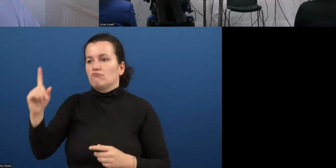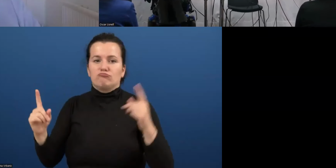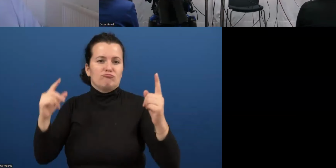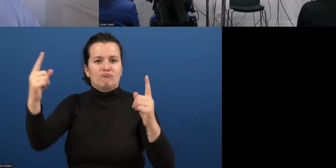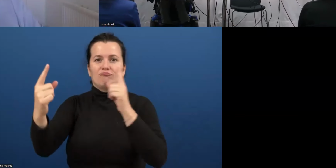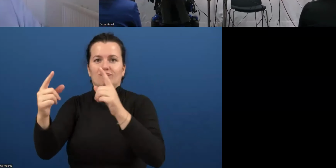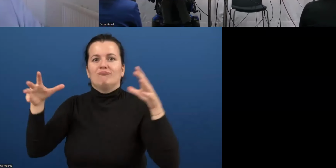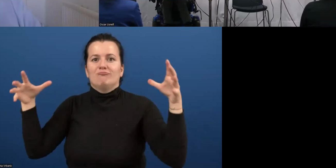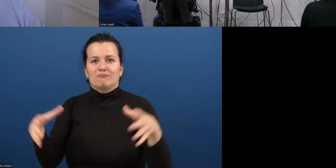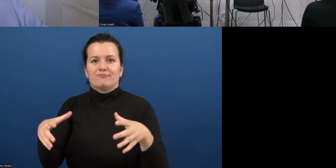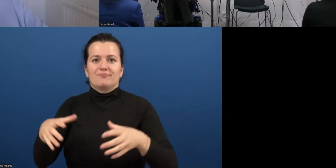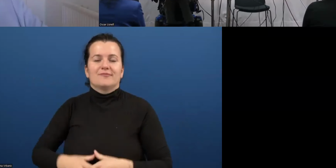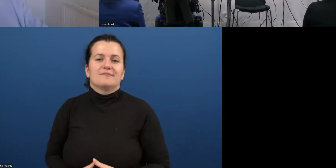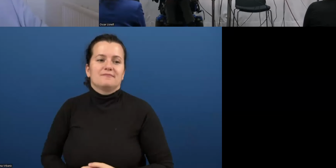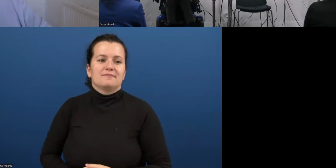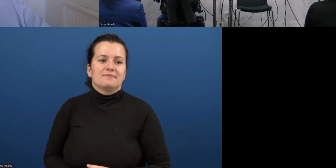now.